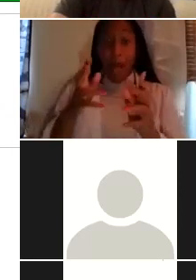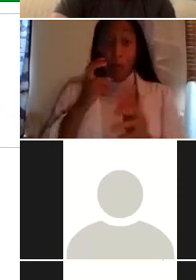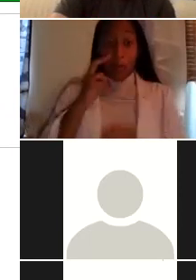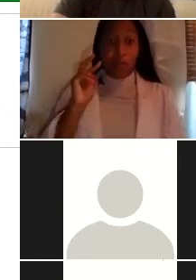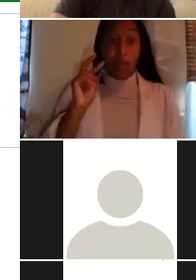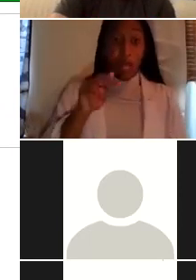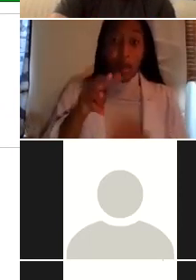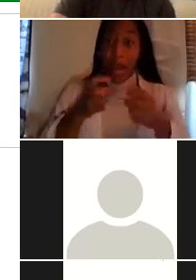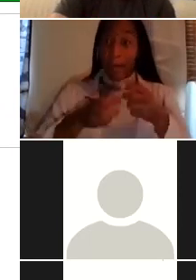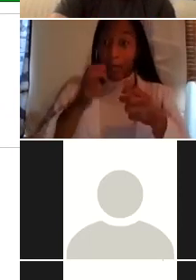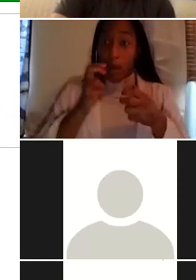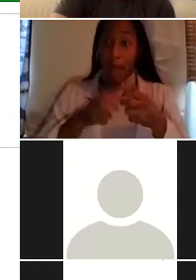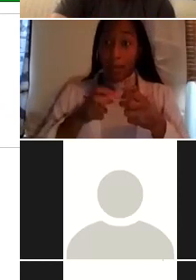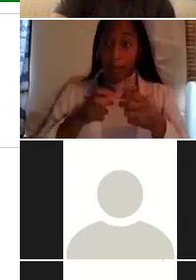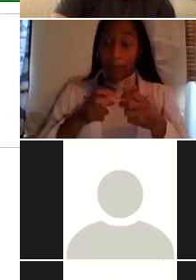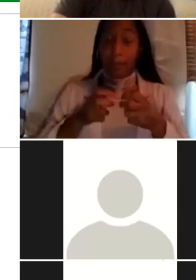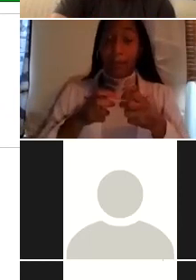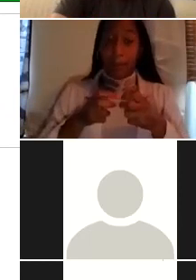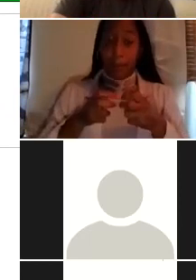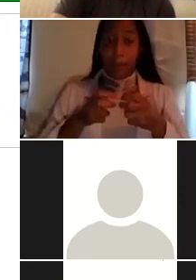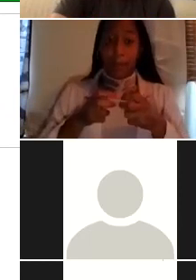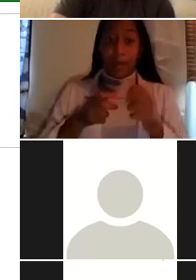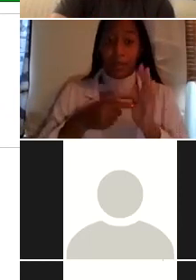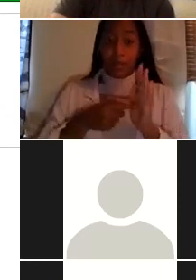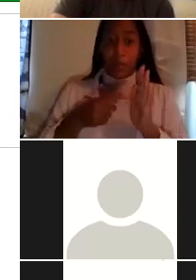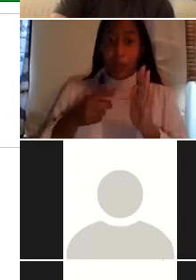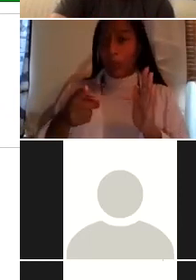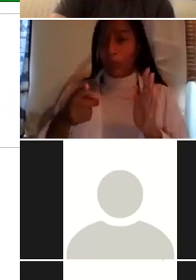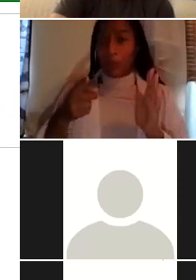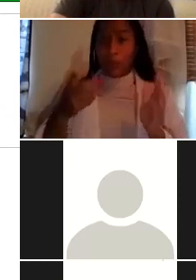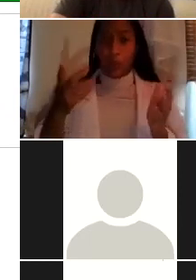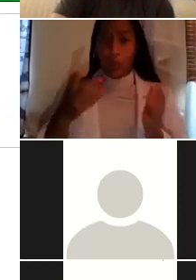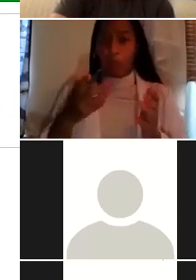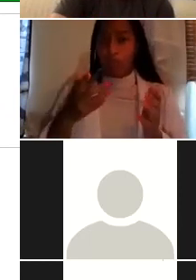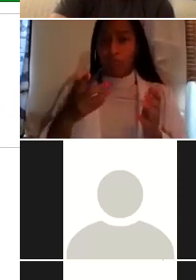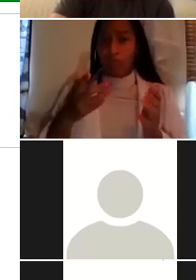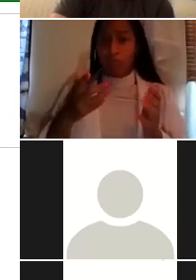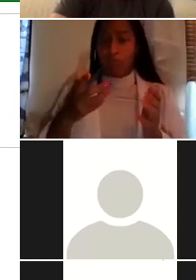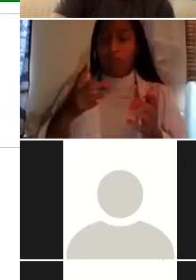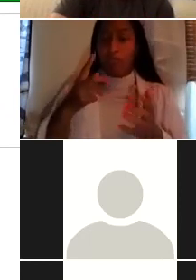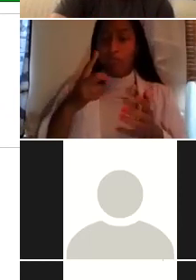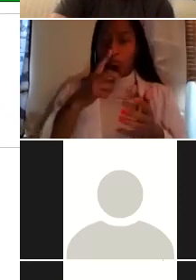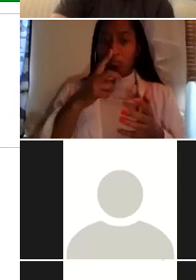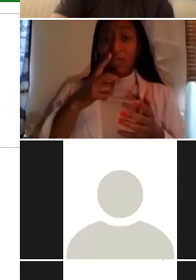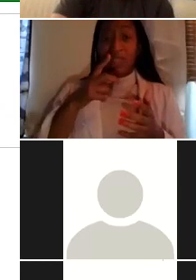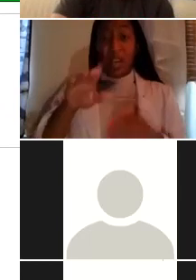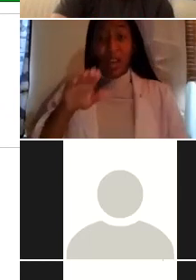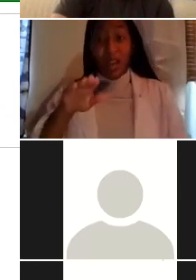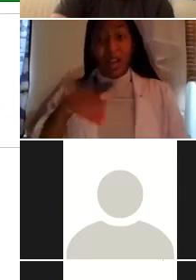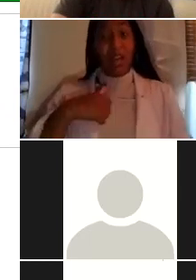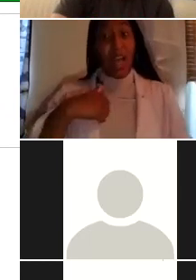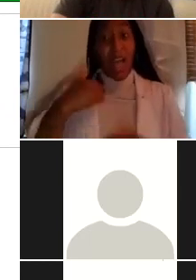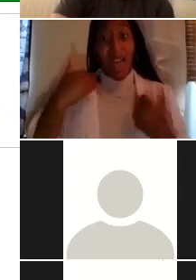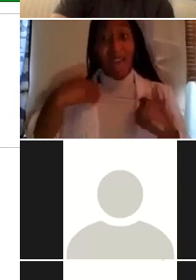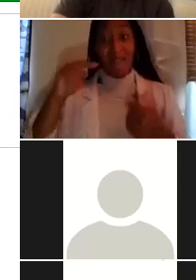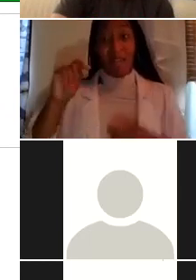topic. And so, you know, some areas of my notes, I'll just point out that, okay,